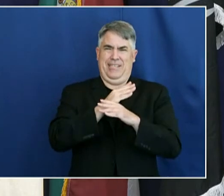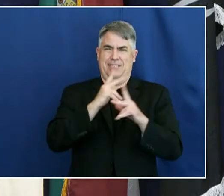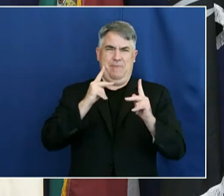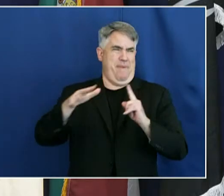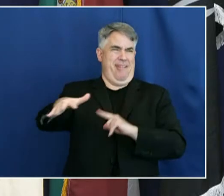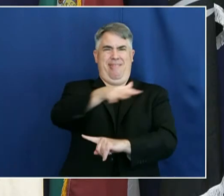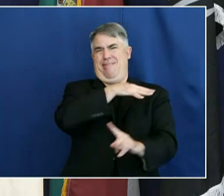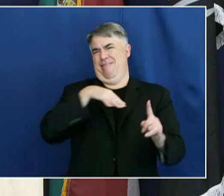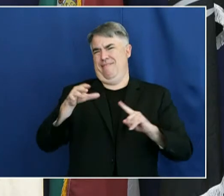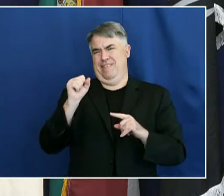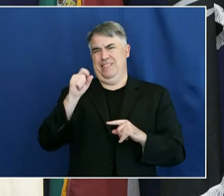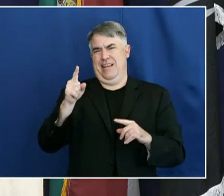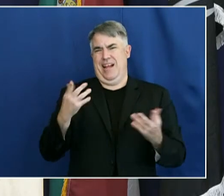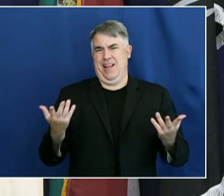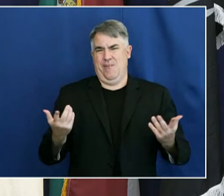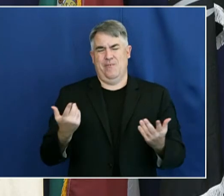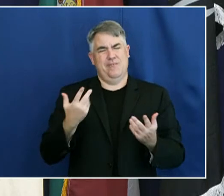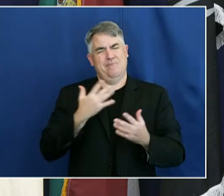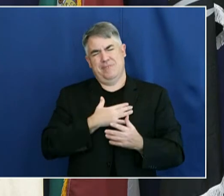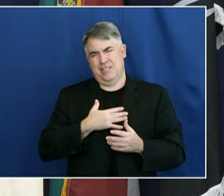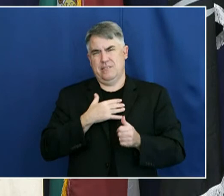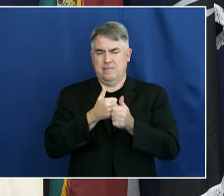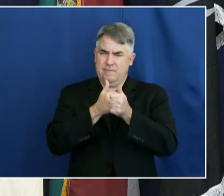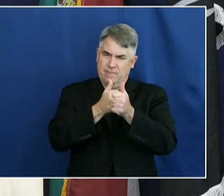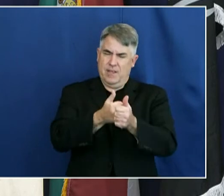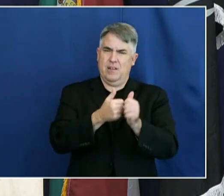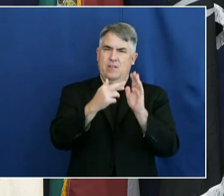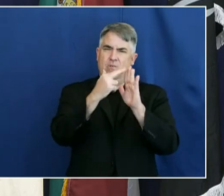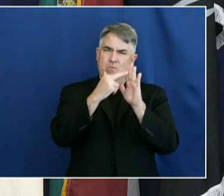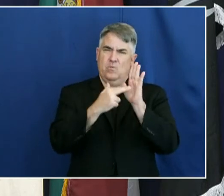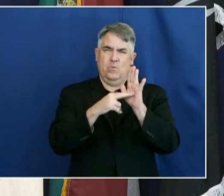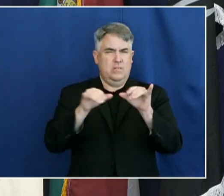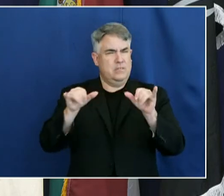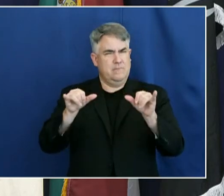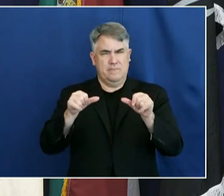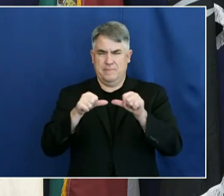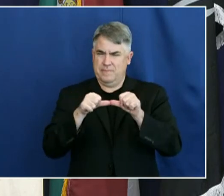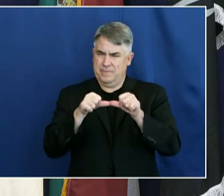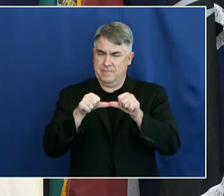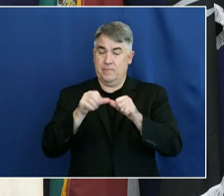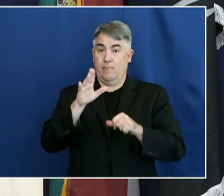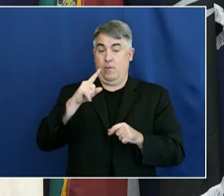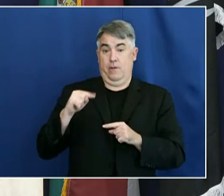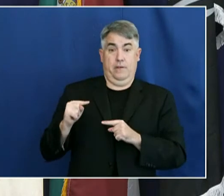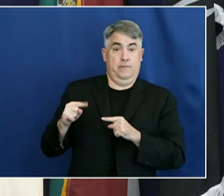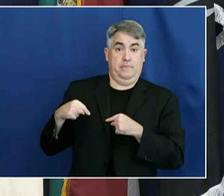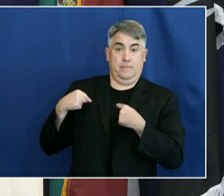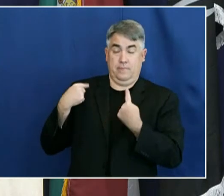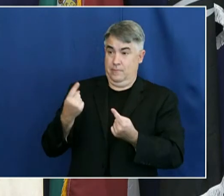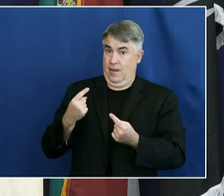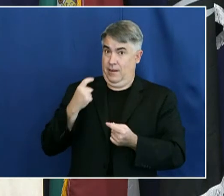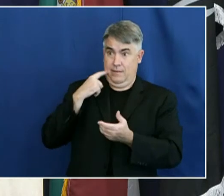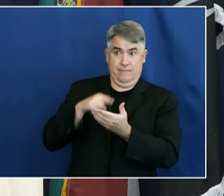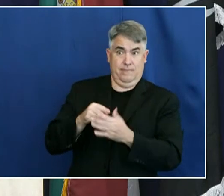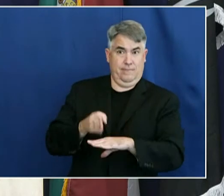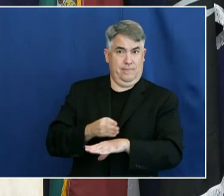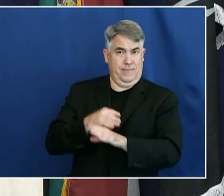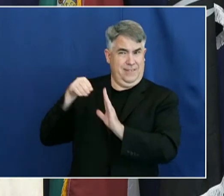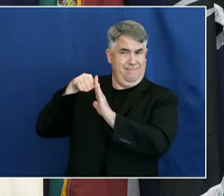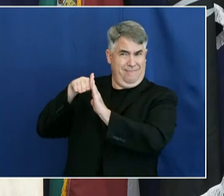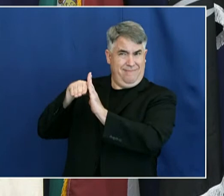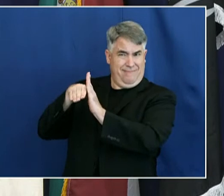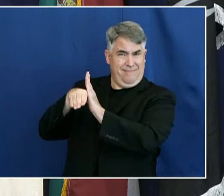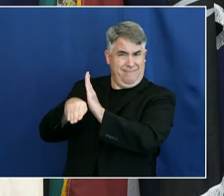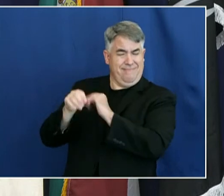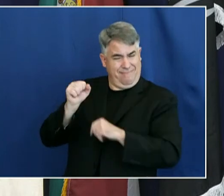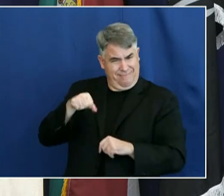cautious. We're doing a really good job here in San Diego County, and we want to continue that. And the possibility of descending